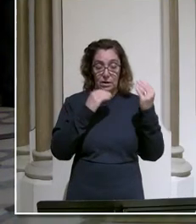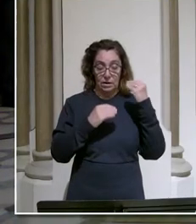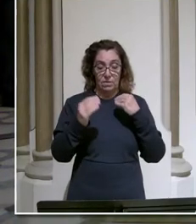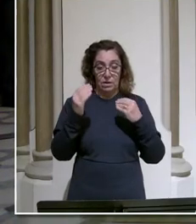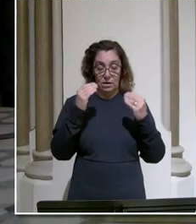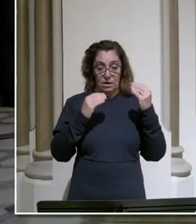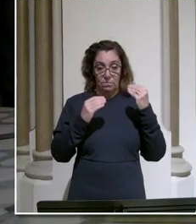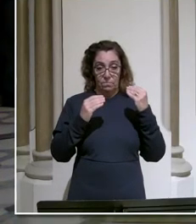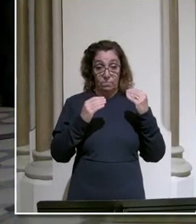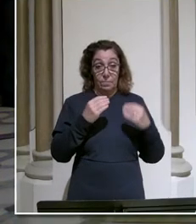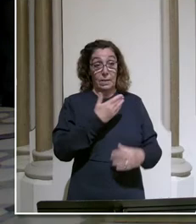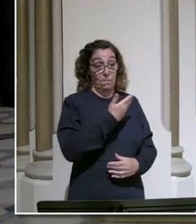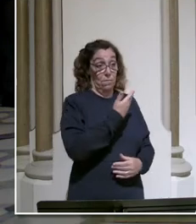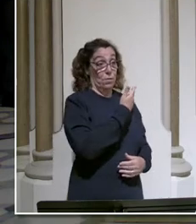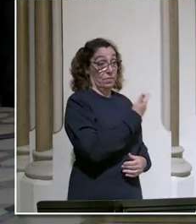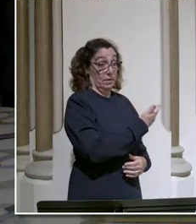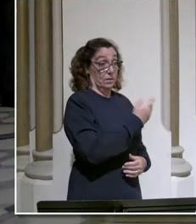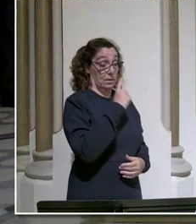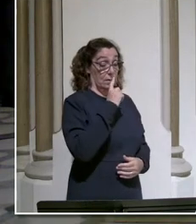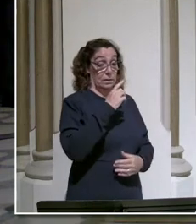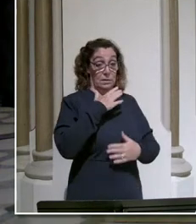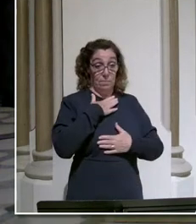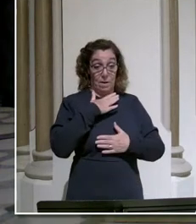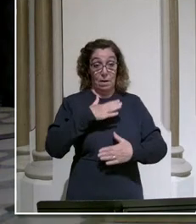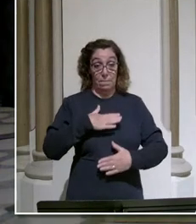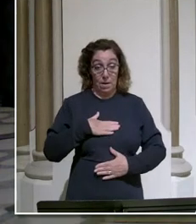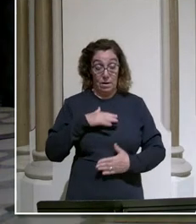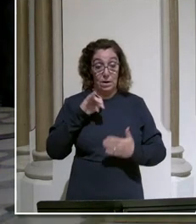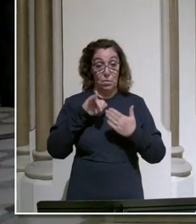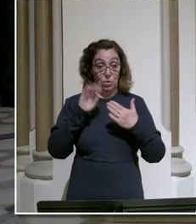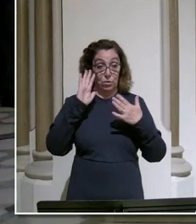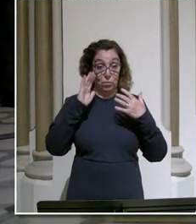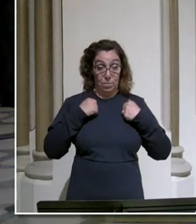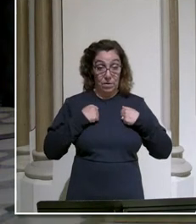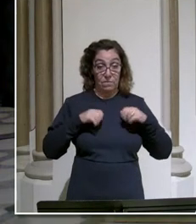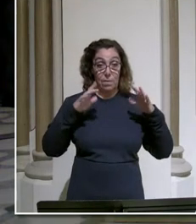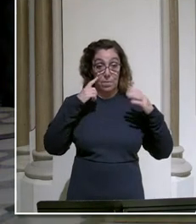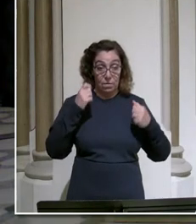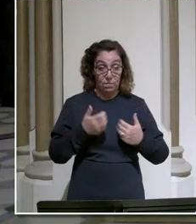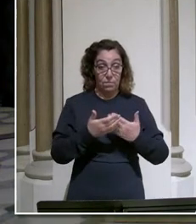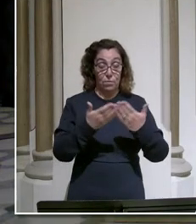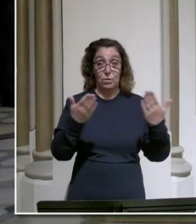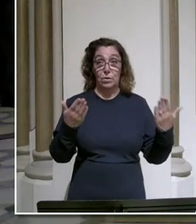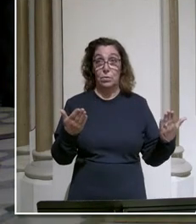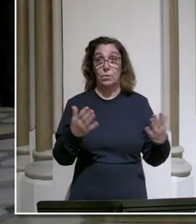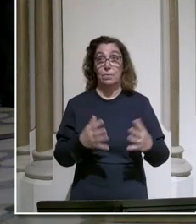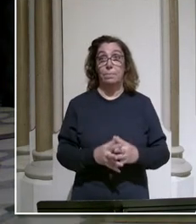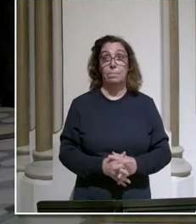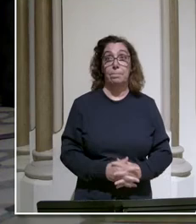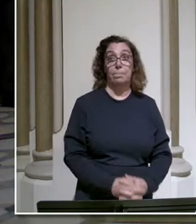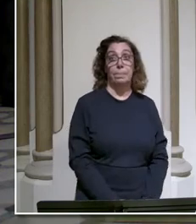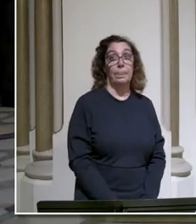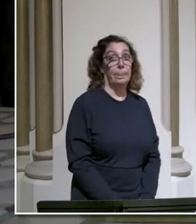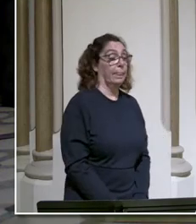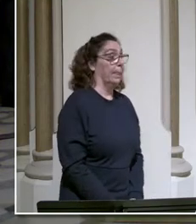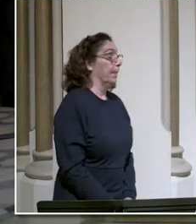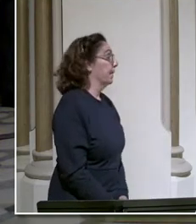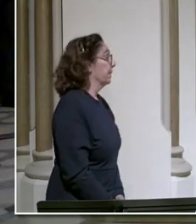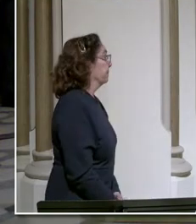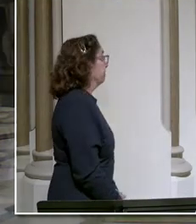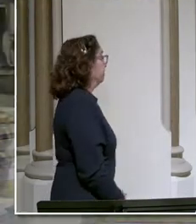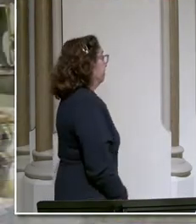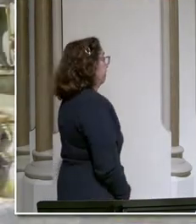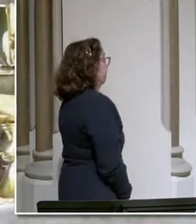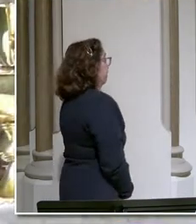of it, for this is my body, which will be given up for you."